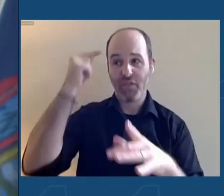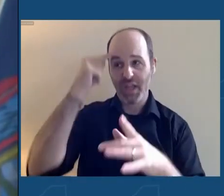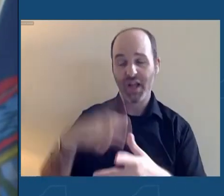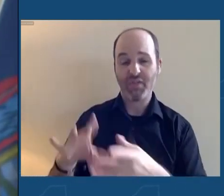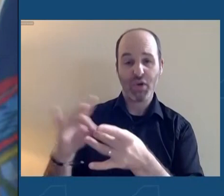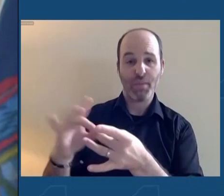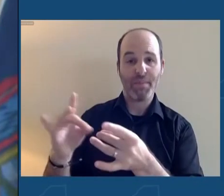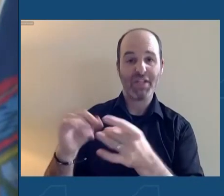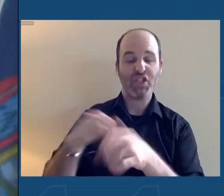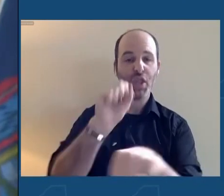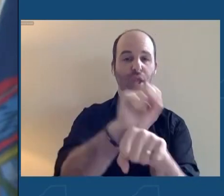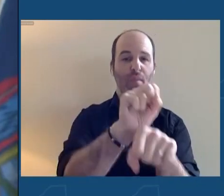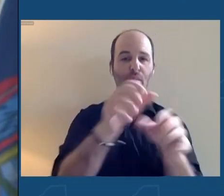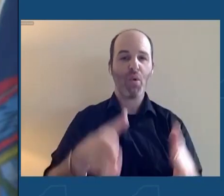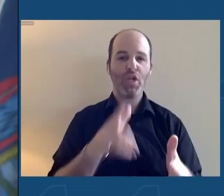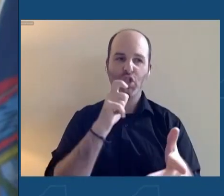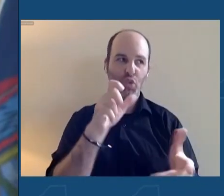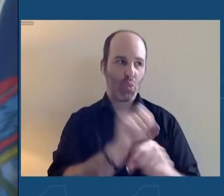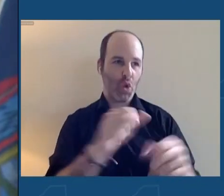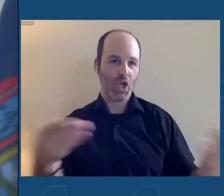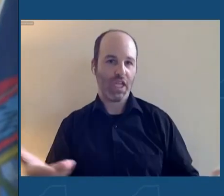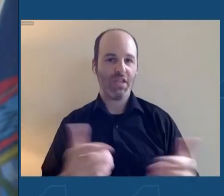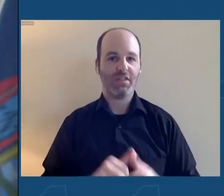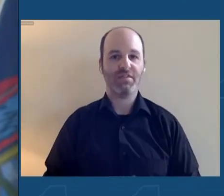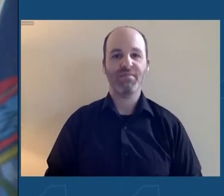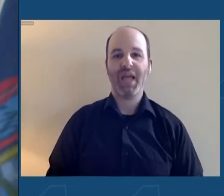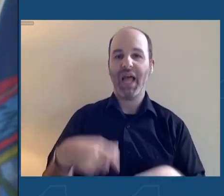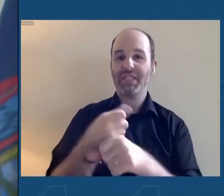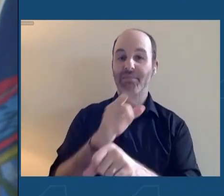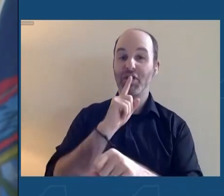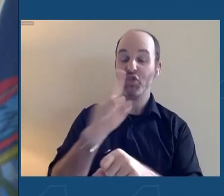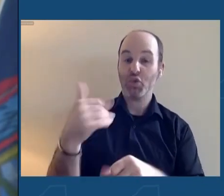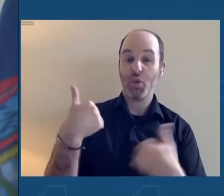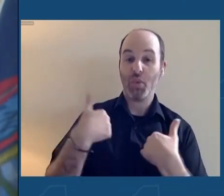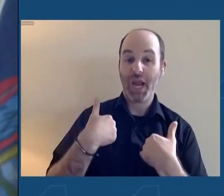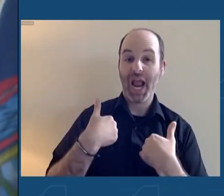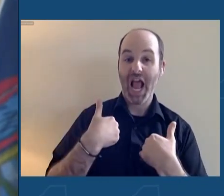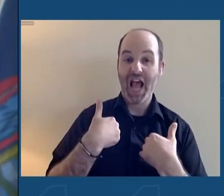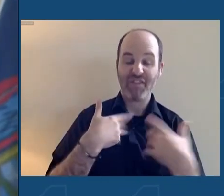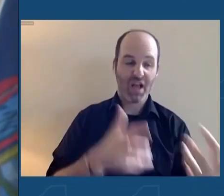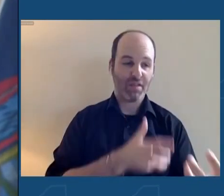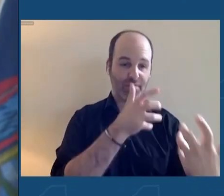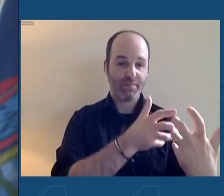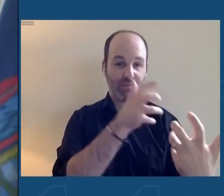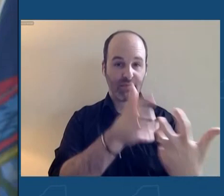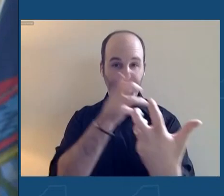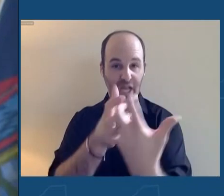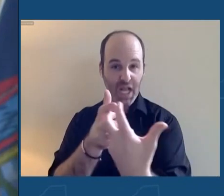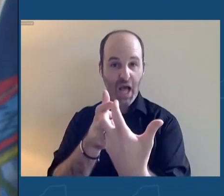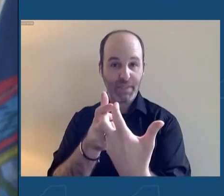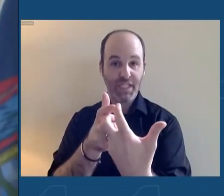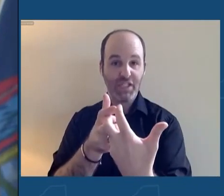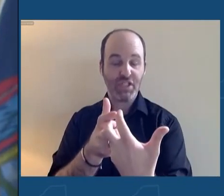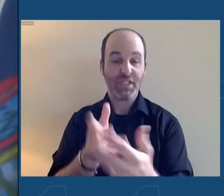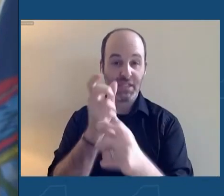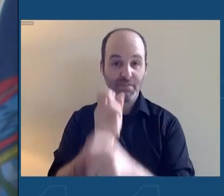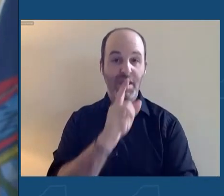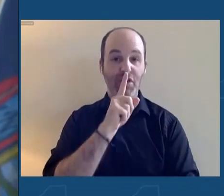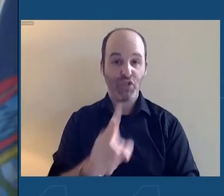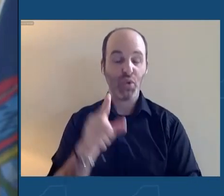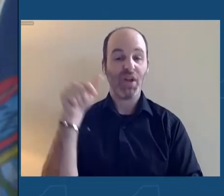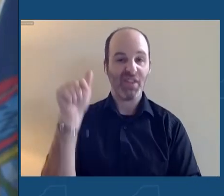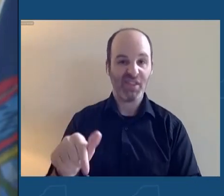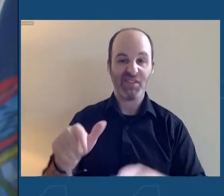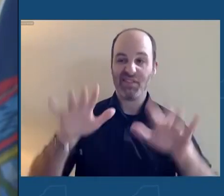the employees who work here and to make sure that we have accommodations to make sure that this is a great